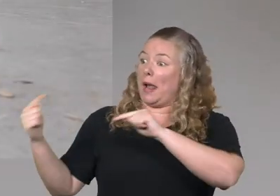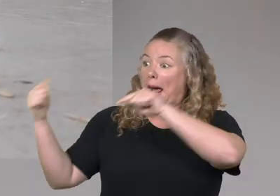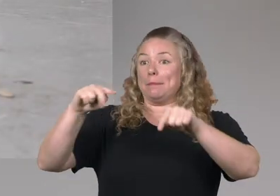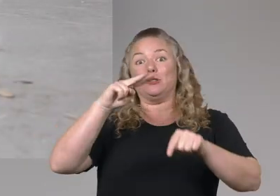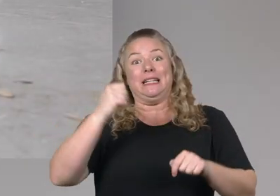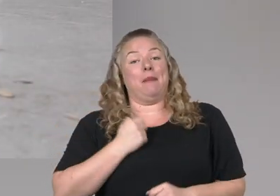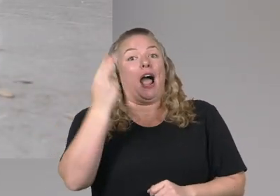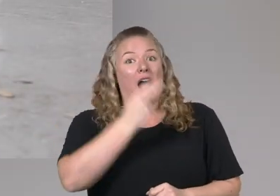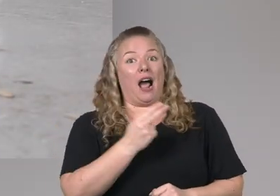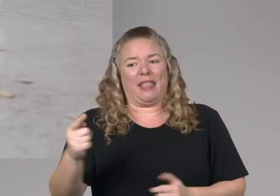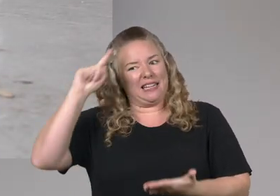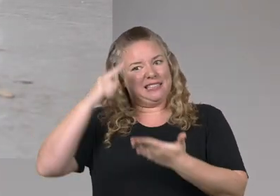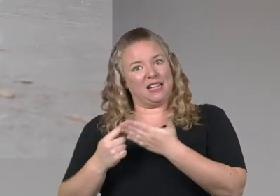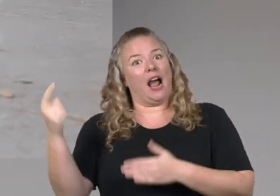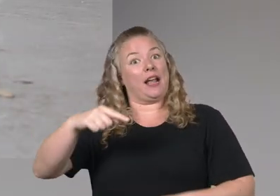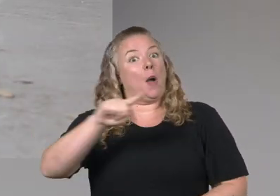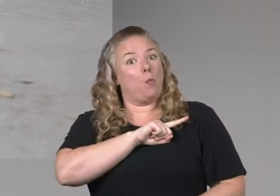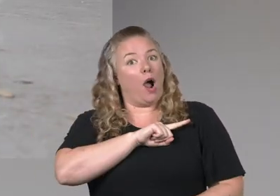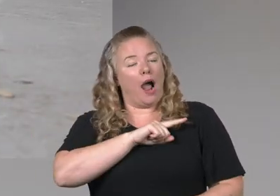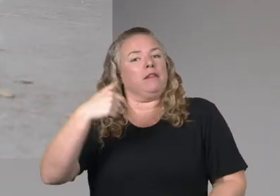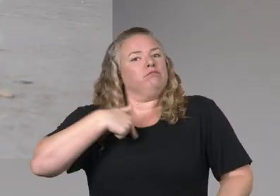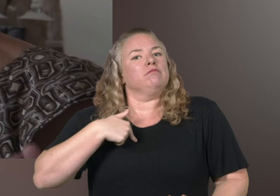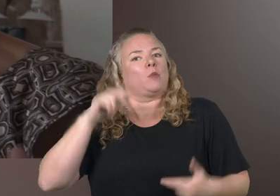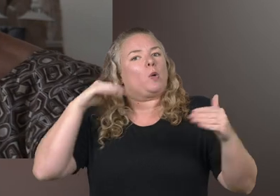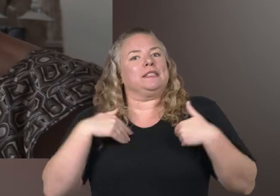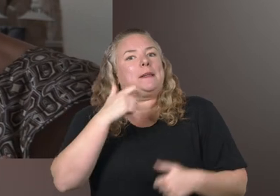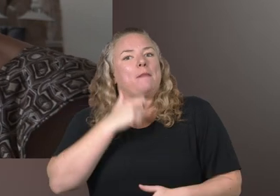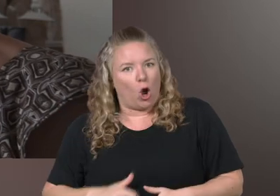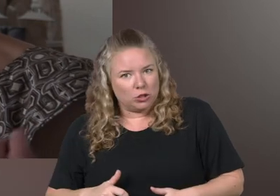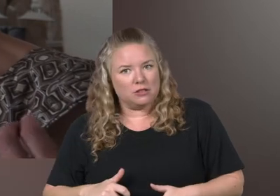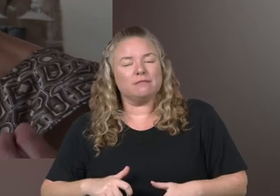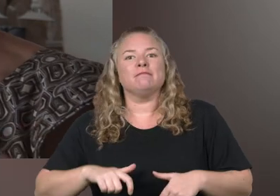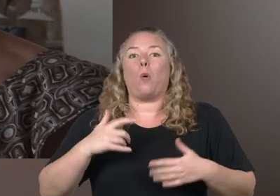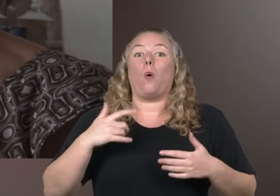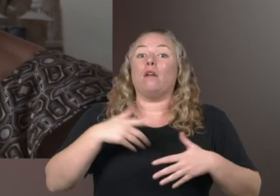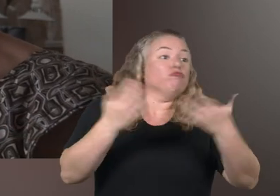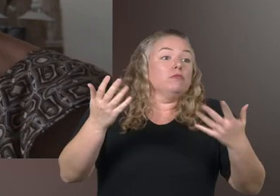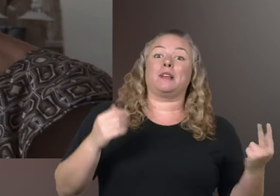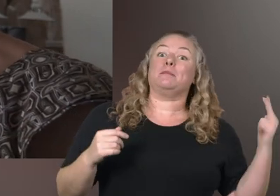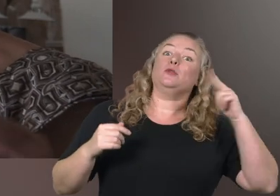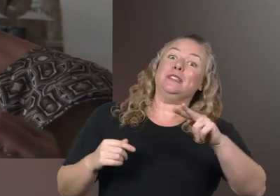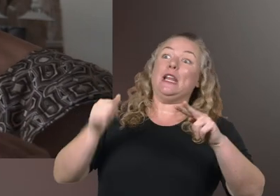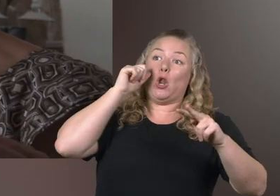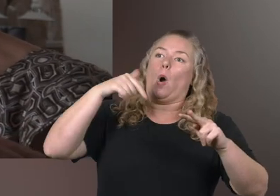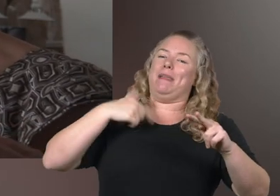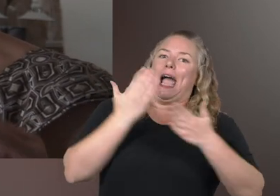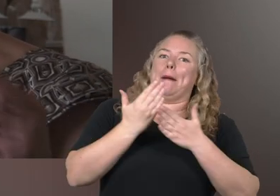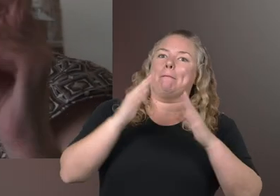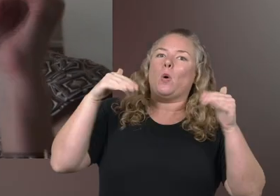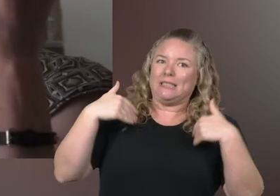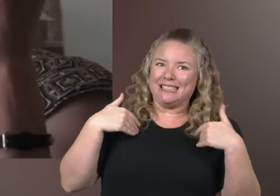an identity, which might be a reason for people to view my work or come and see my work, is